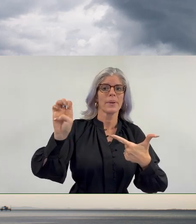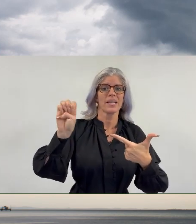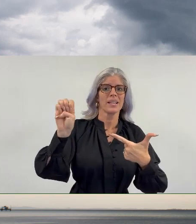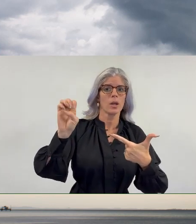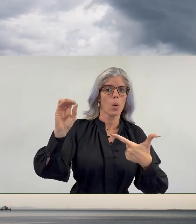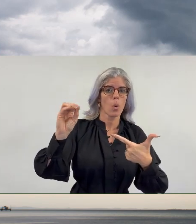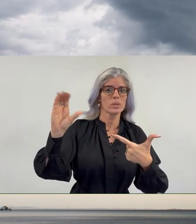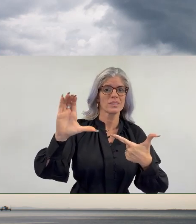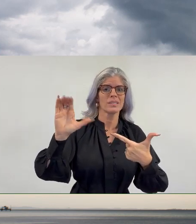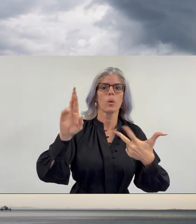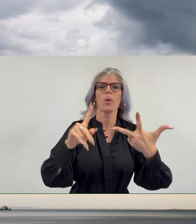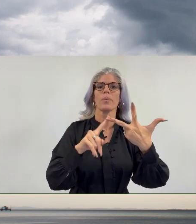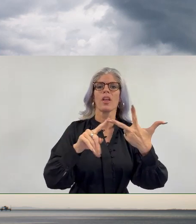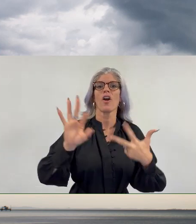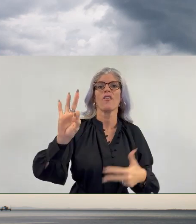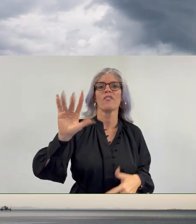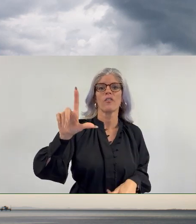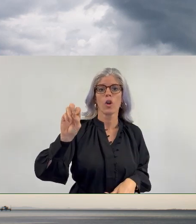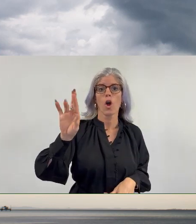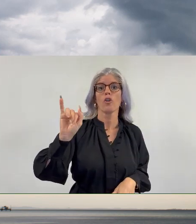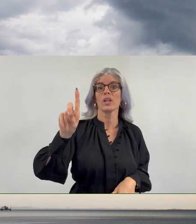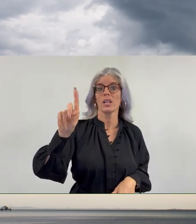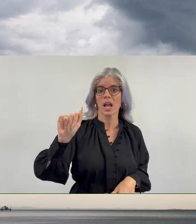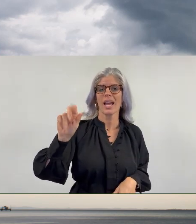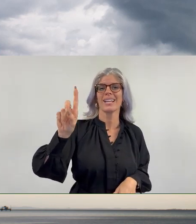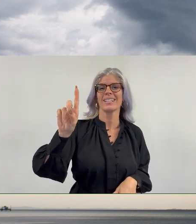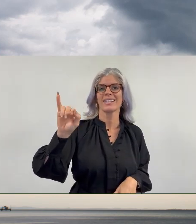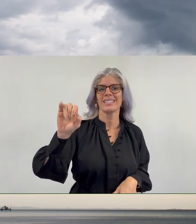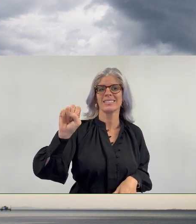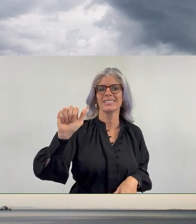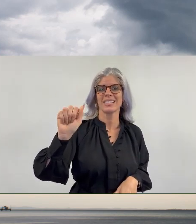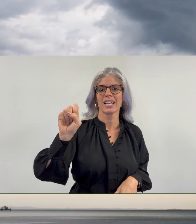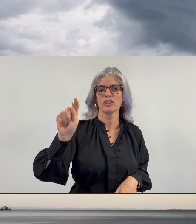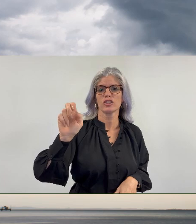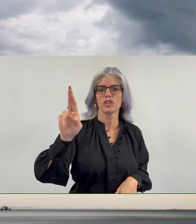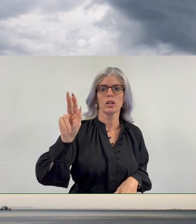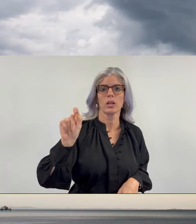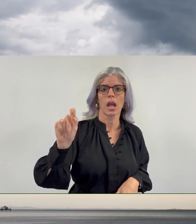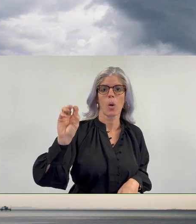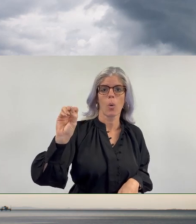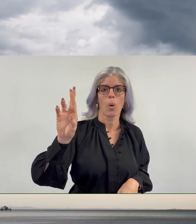chat. Please send any other questions to